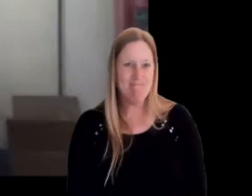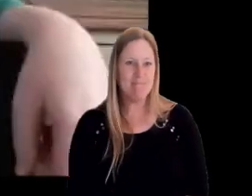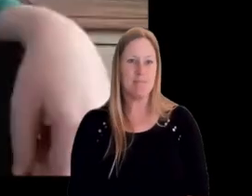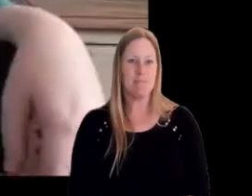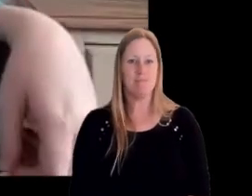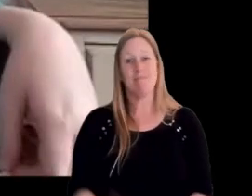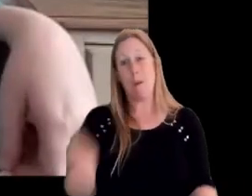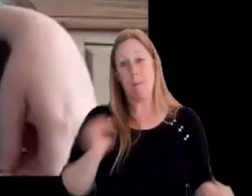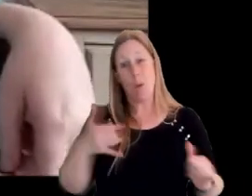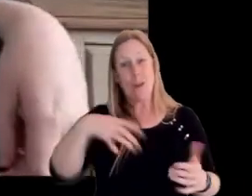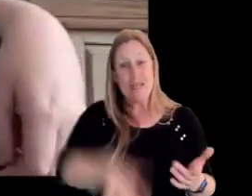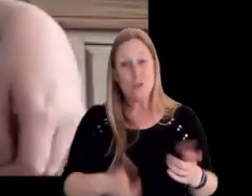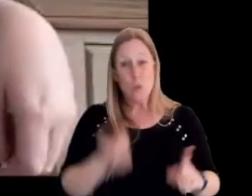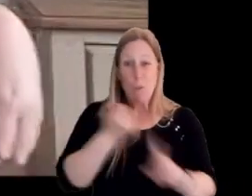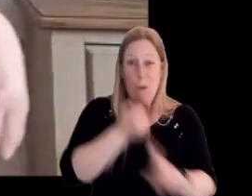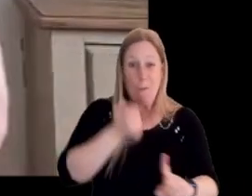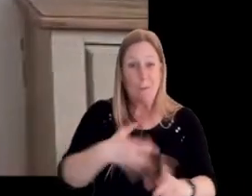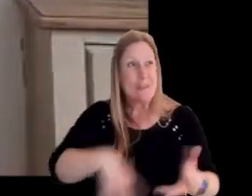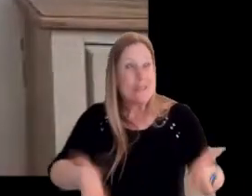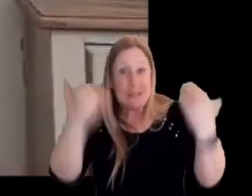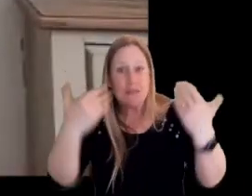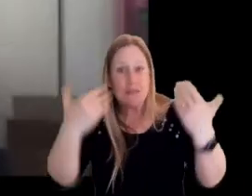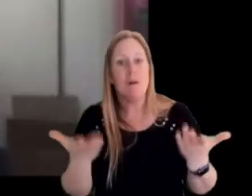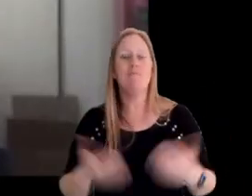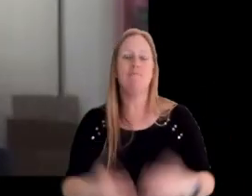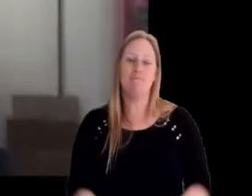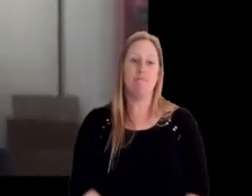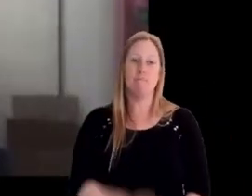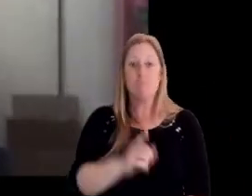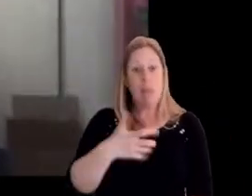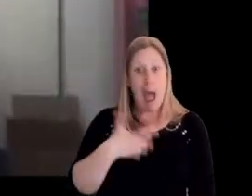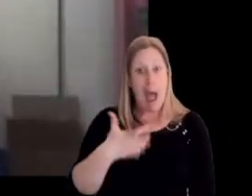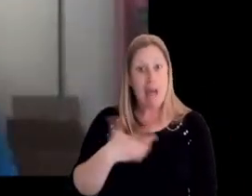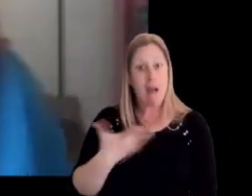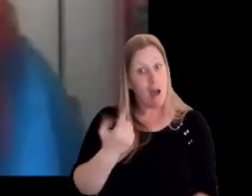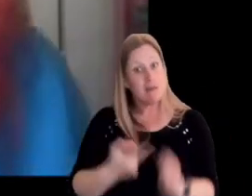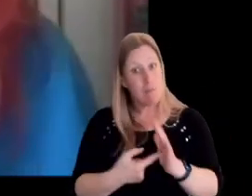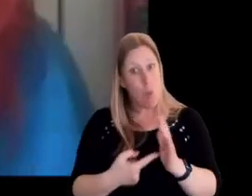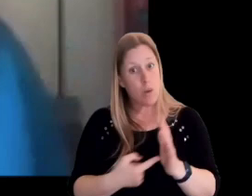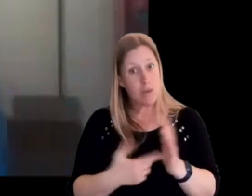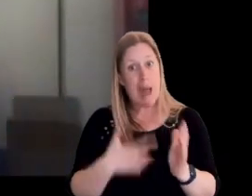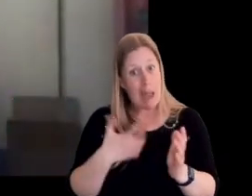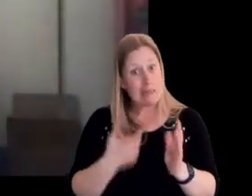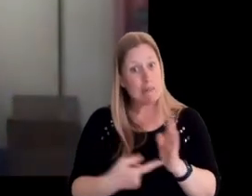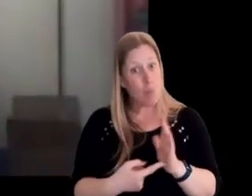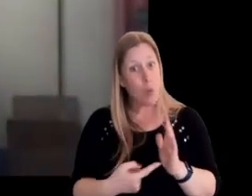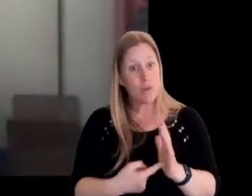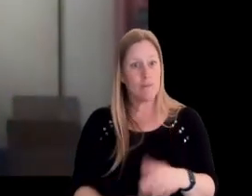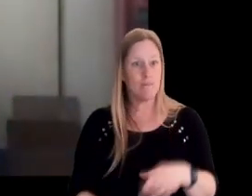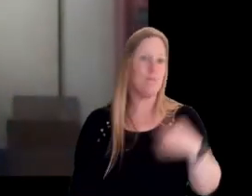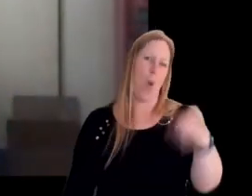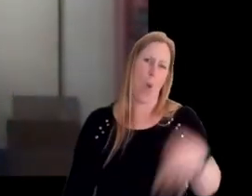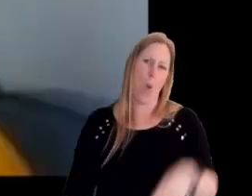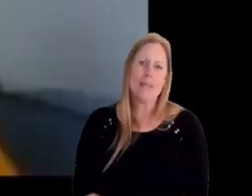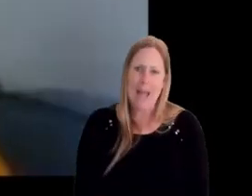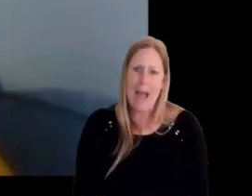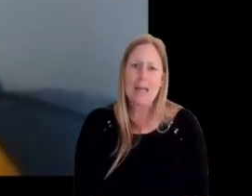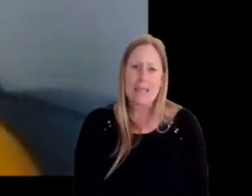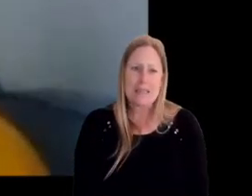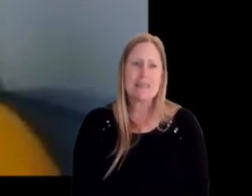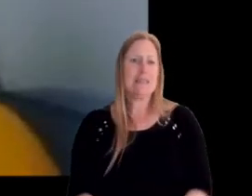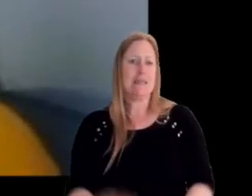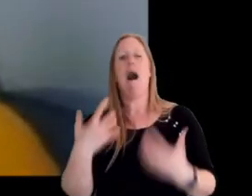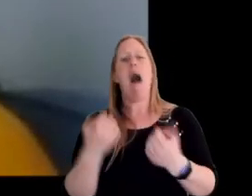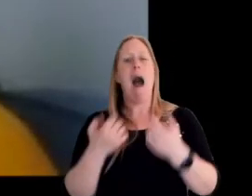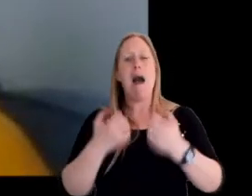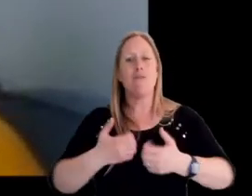as much as it's needed. Well, that anger is so important as well, Marion. Oh, anger.